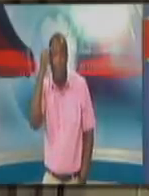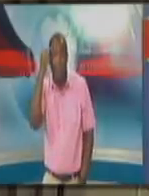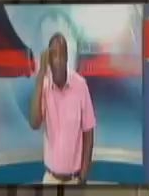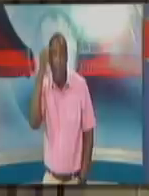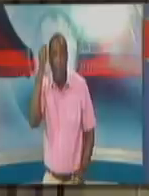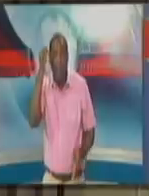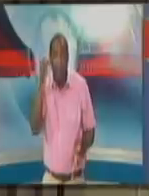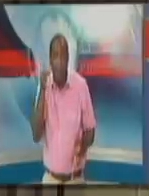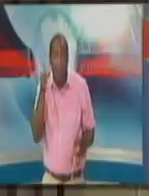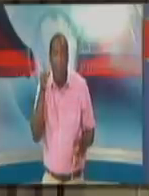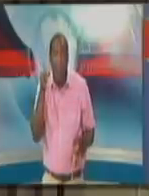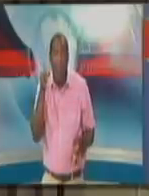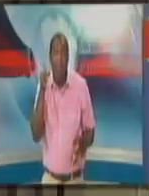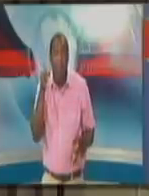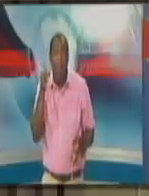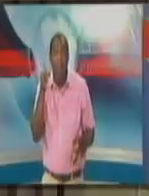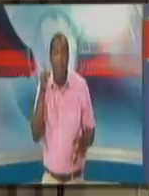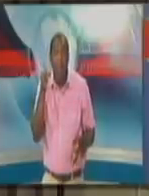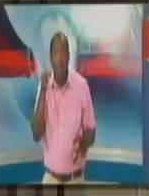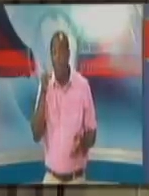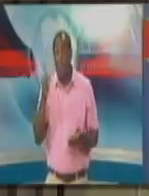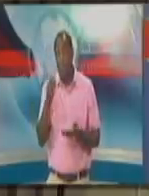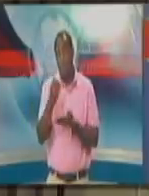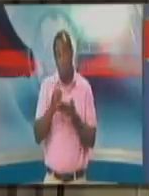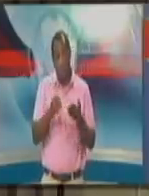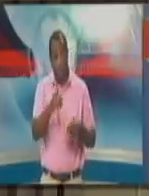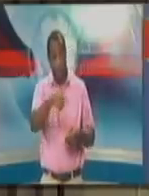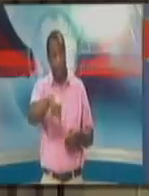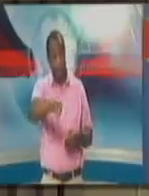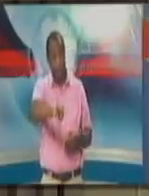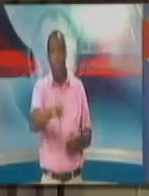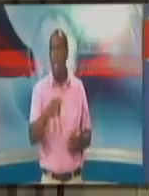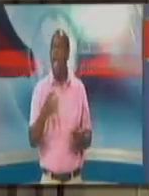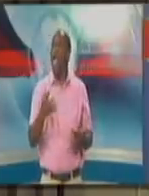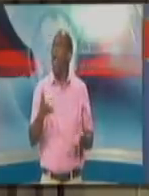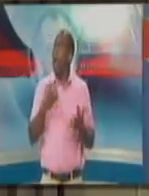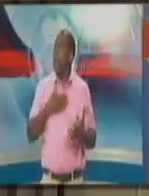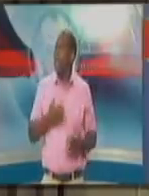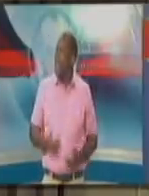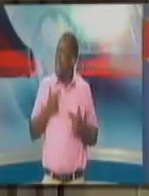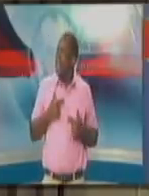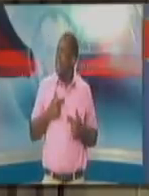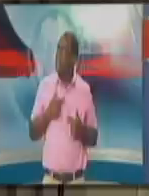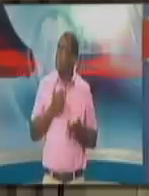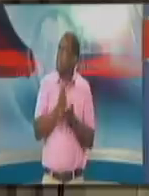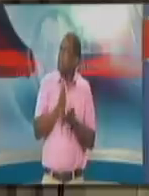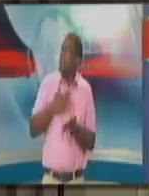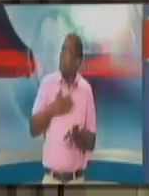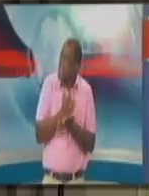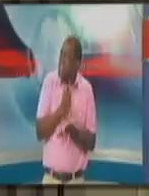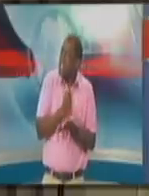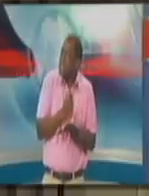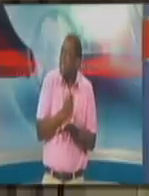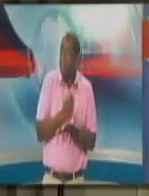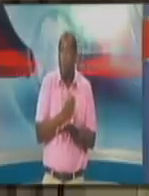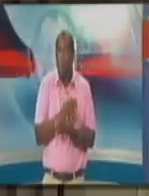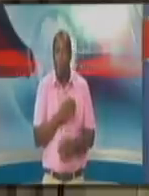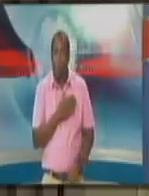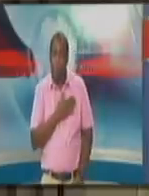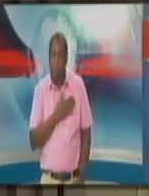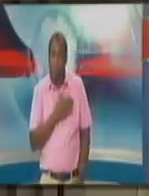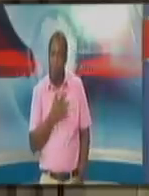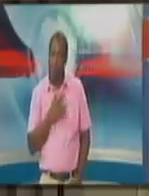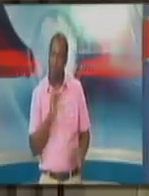have life as usual. As I have said, this virus has changed the world more